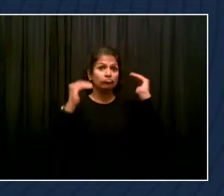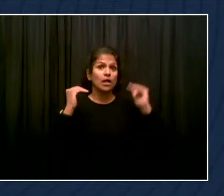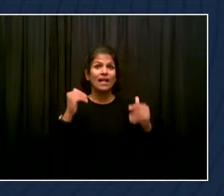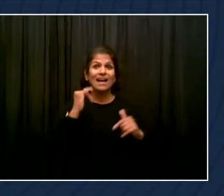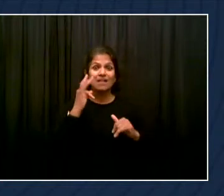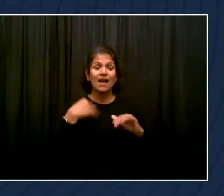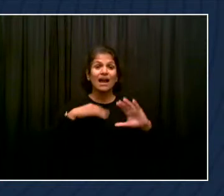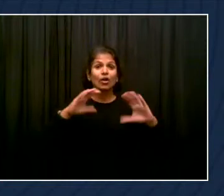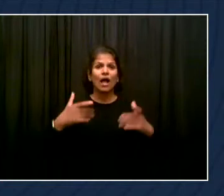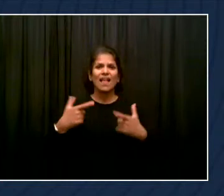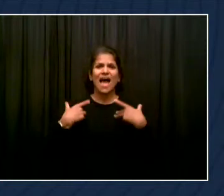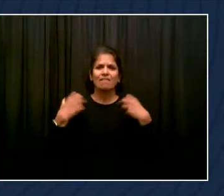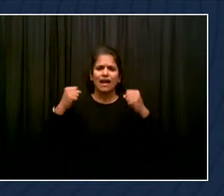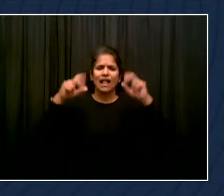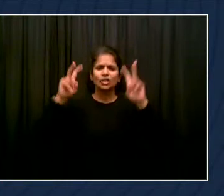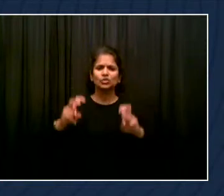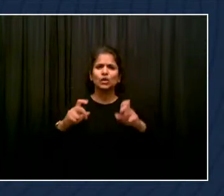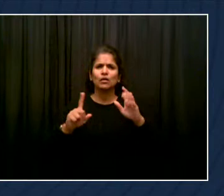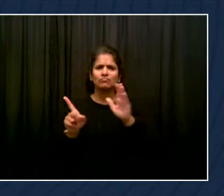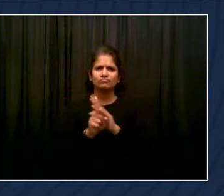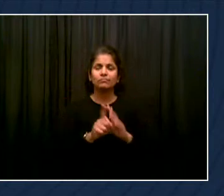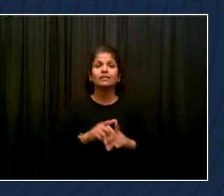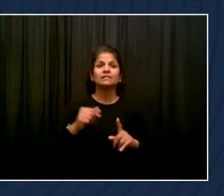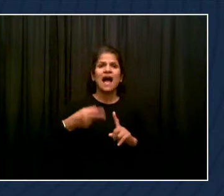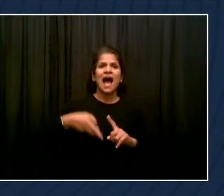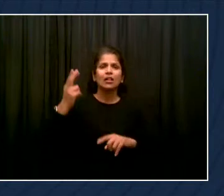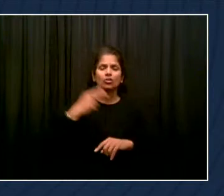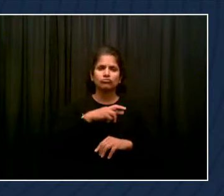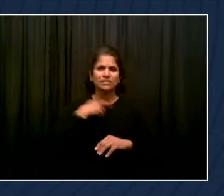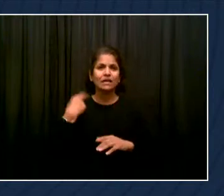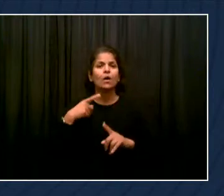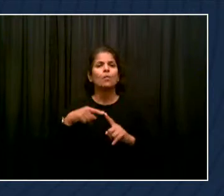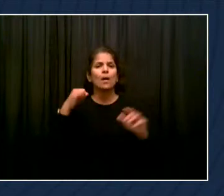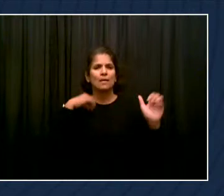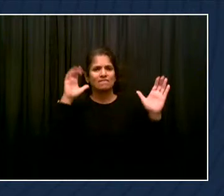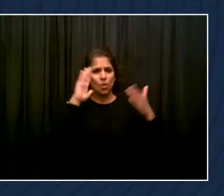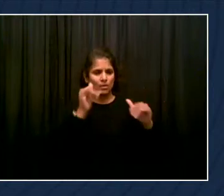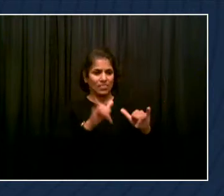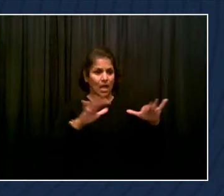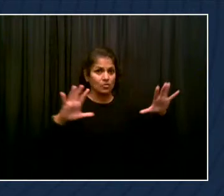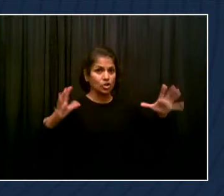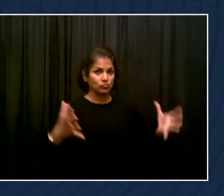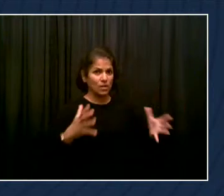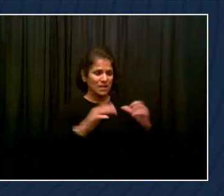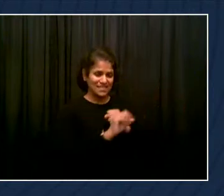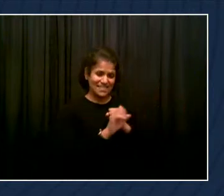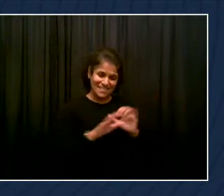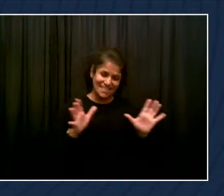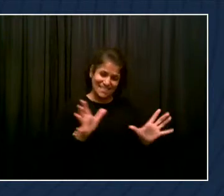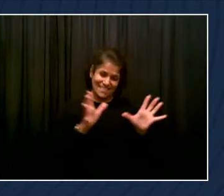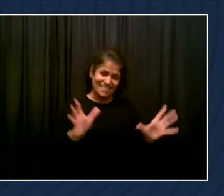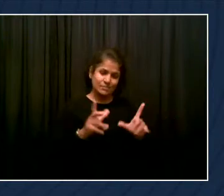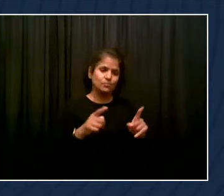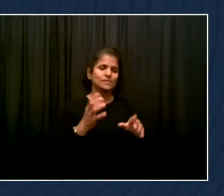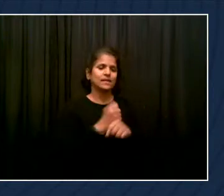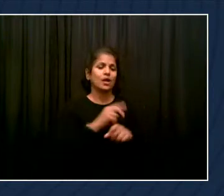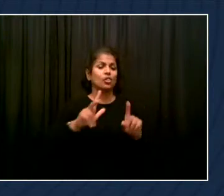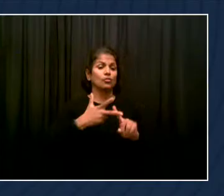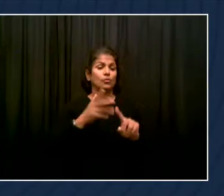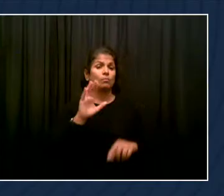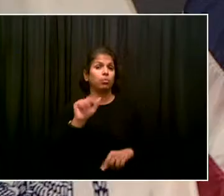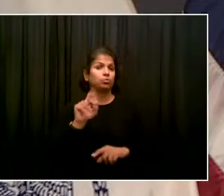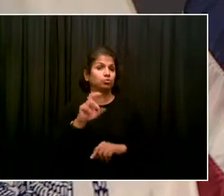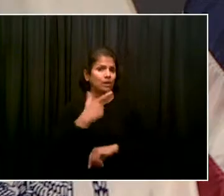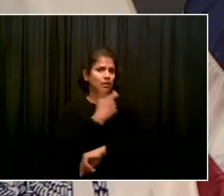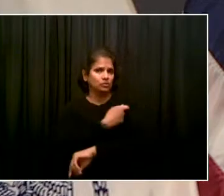health conditions that put them at highest risk for severe outcomes. So you'll be hearing more about that in the coming months. Thank you, Dr. Katz.